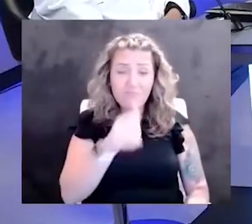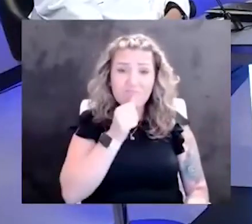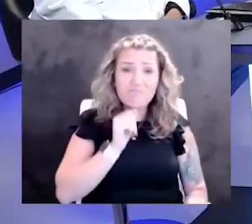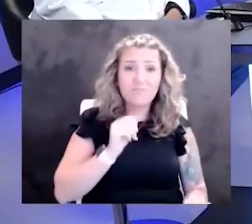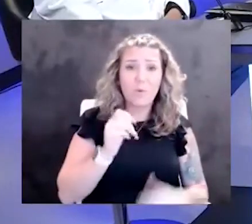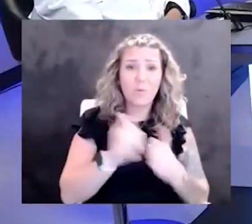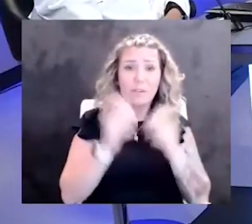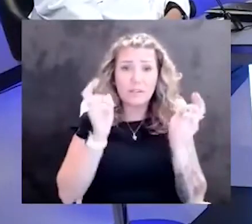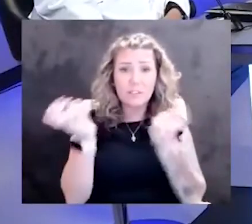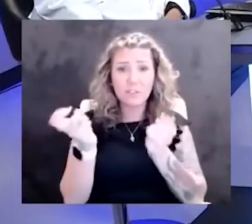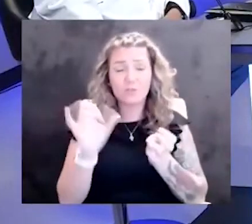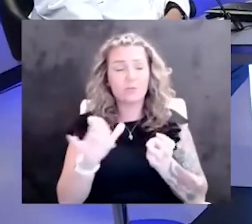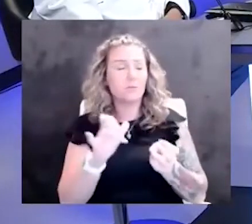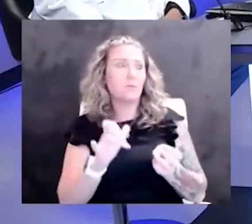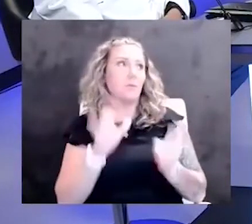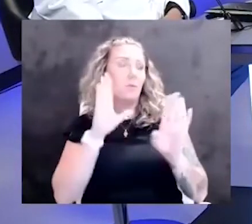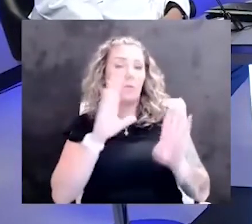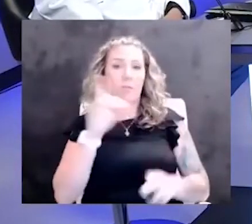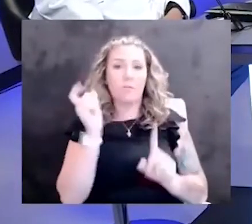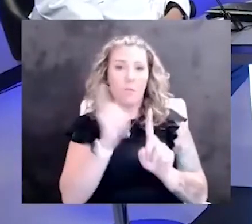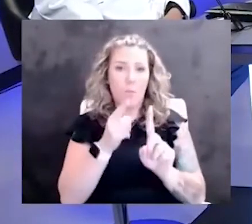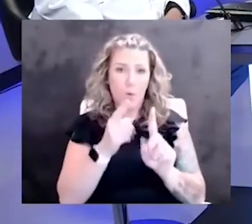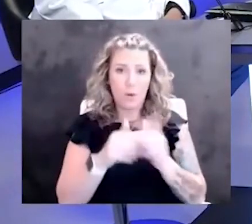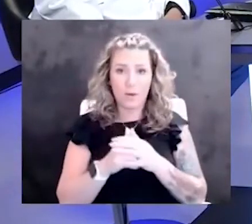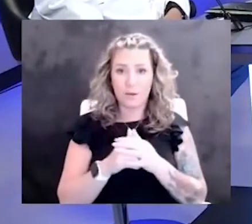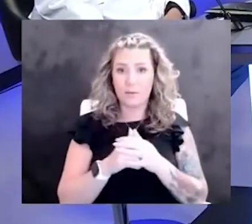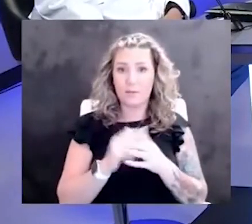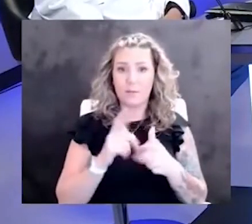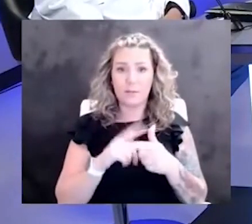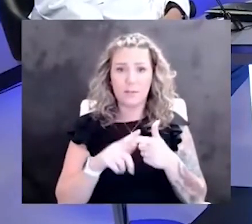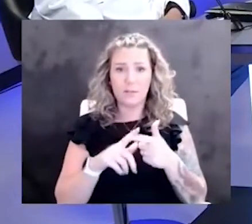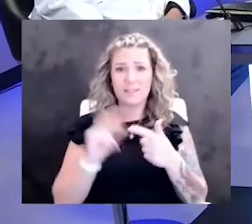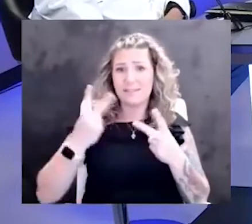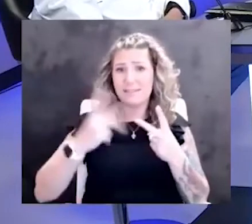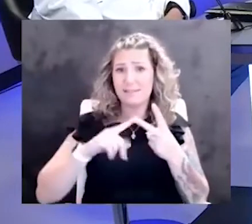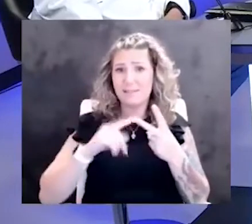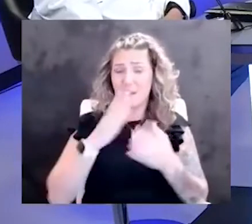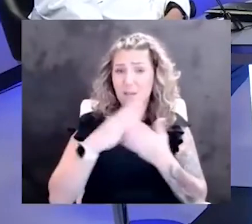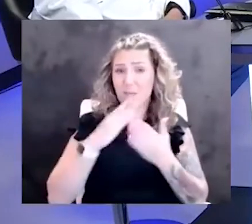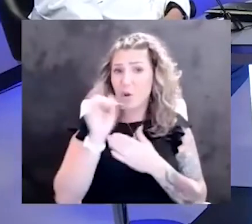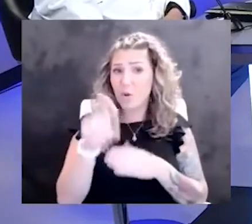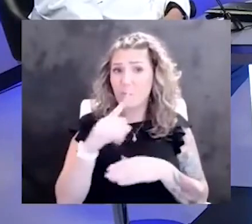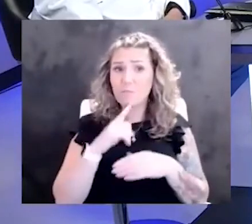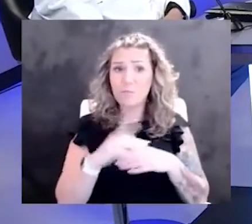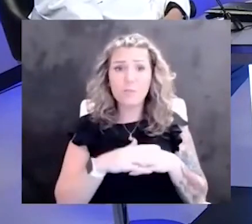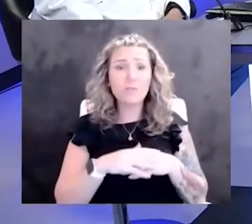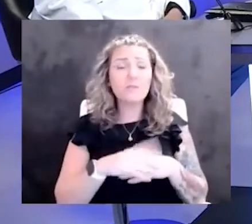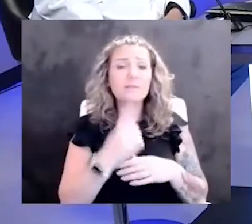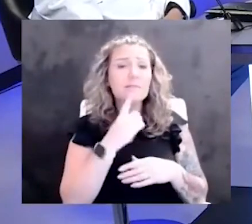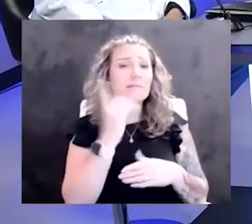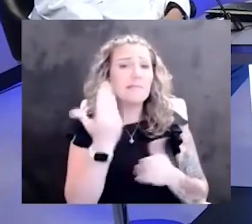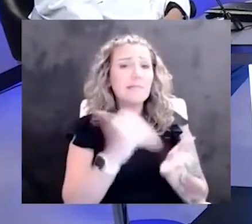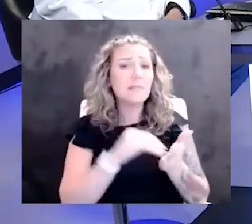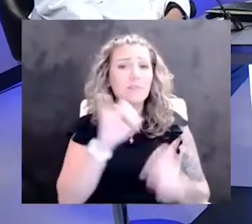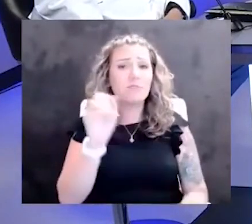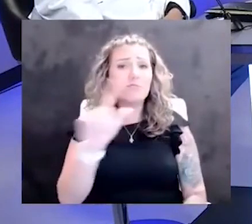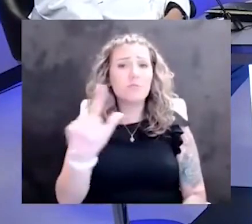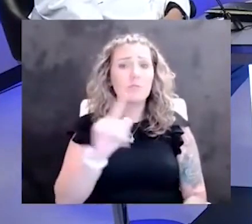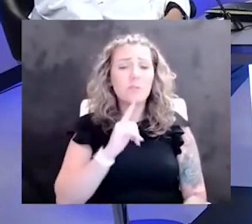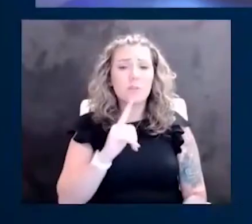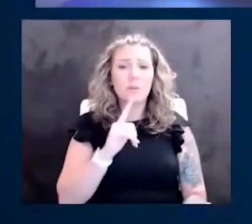that's a great point. Okay, so then let's take on the second part of that question. What was the first? Say that again, Jill. Okay, I had to turn